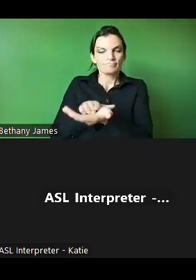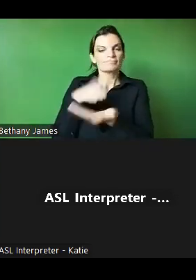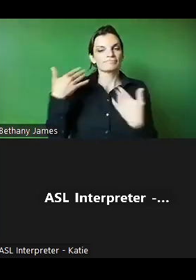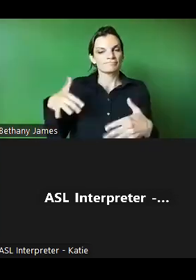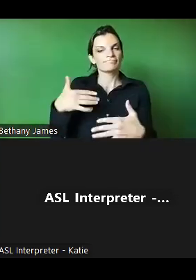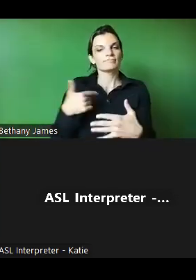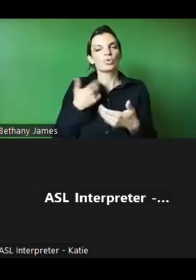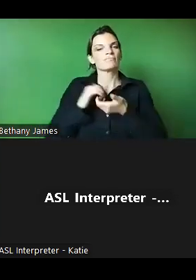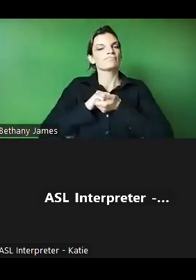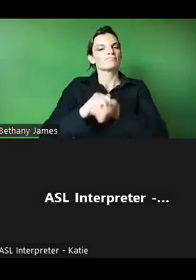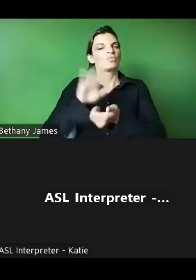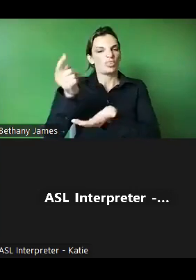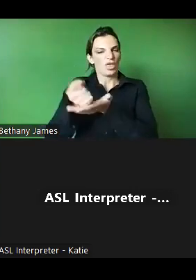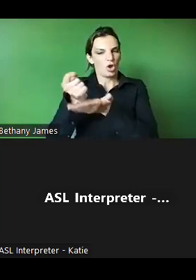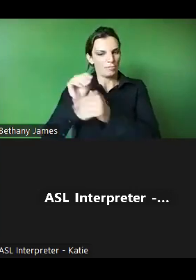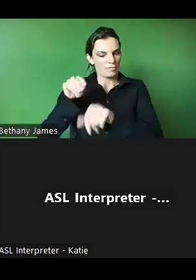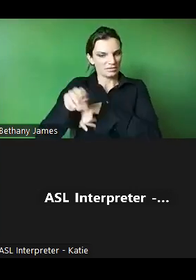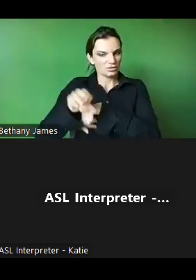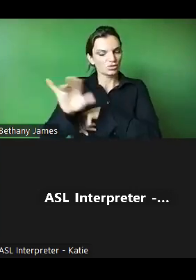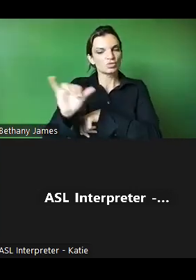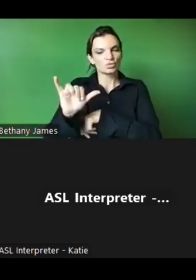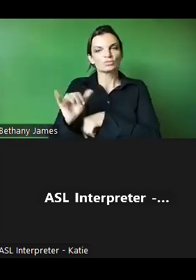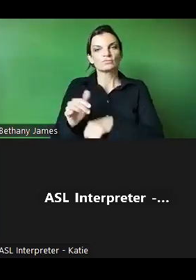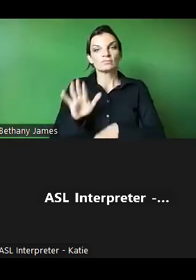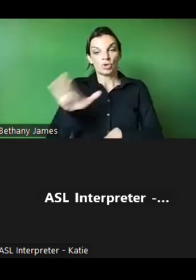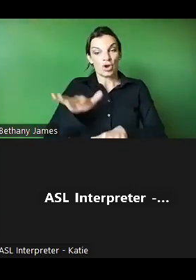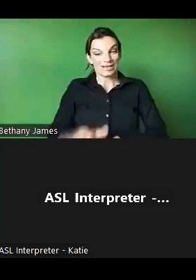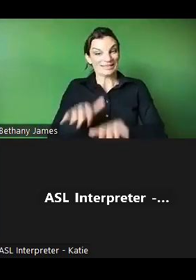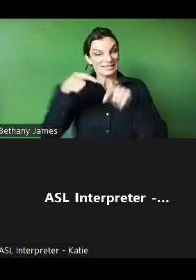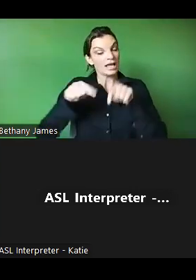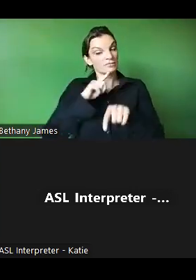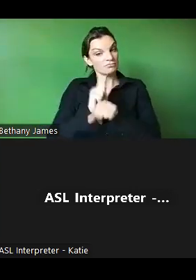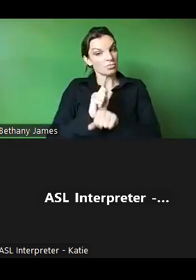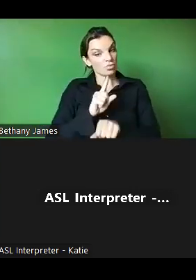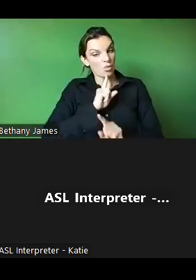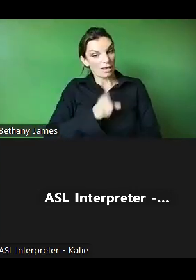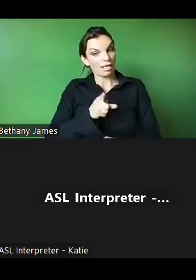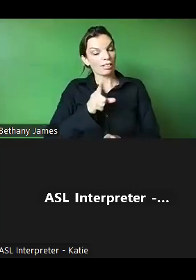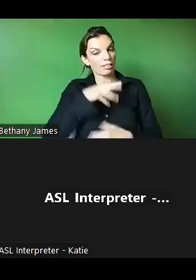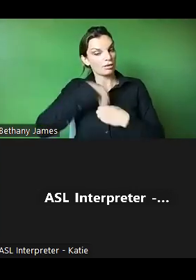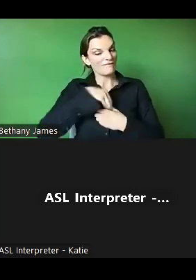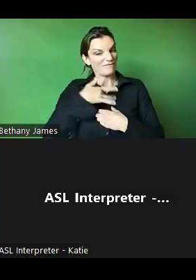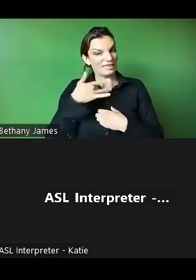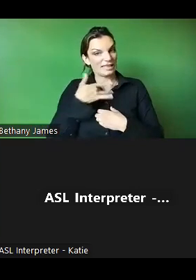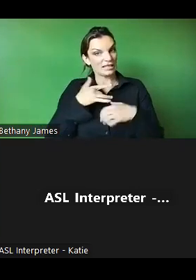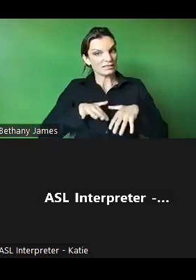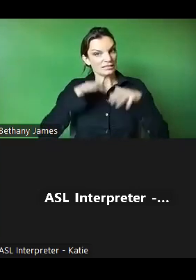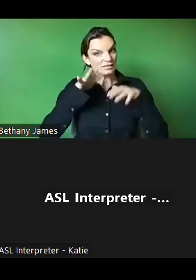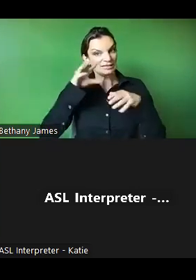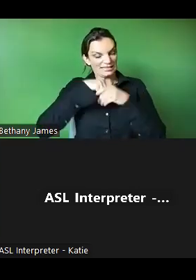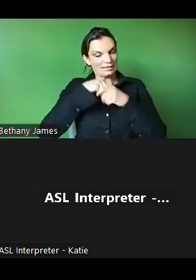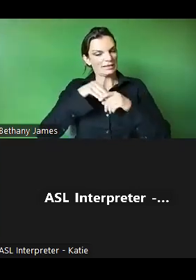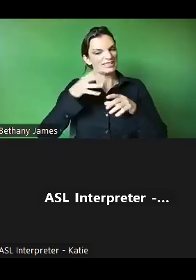so a lot of her anxiety is real, and it is something she biologically